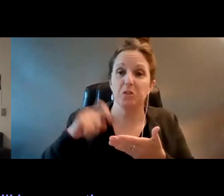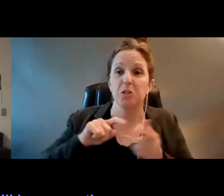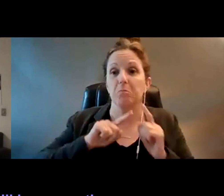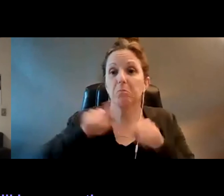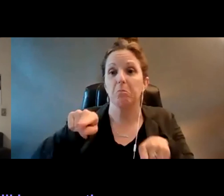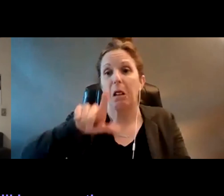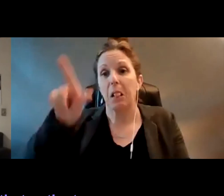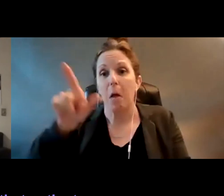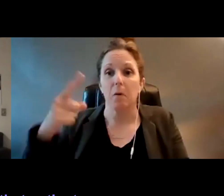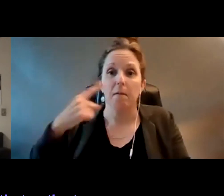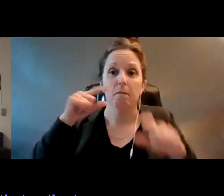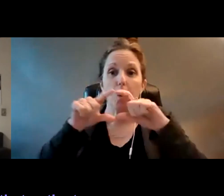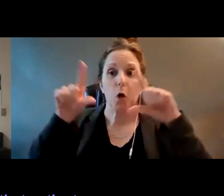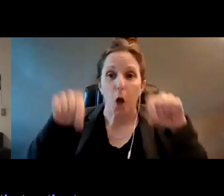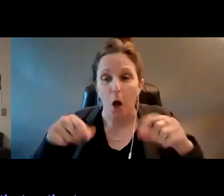cessation.